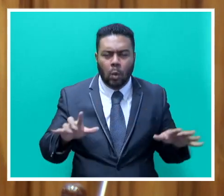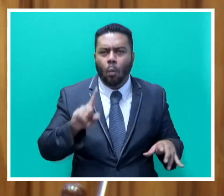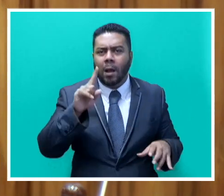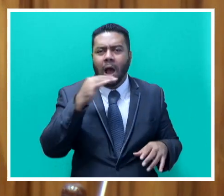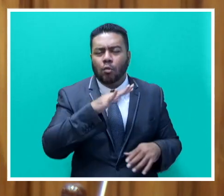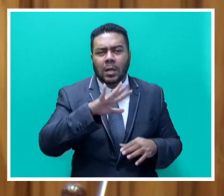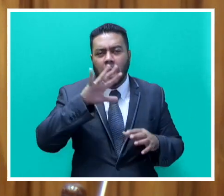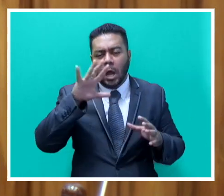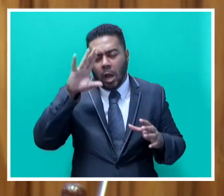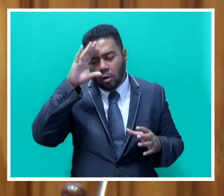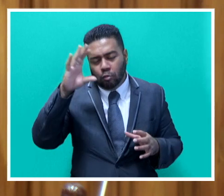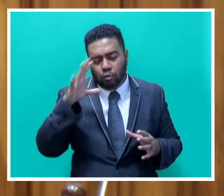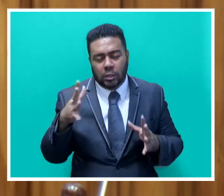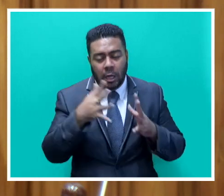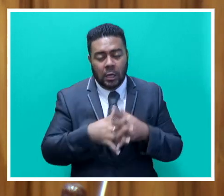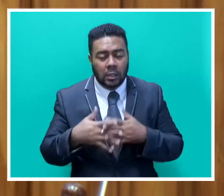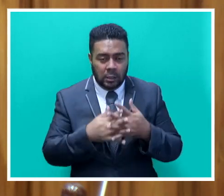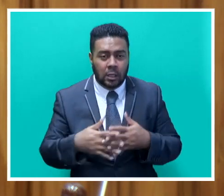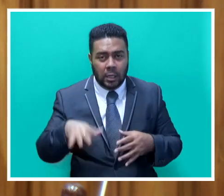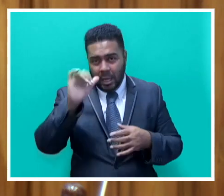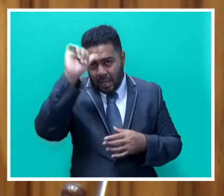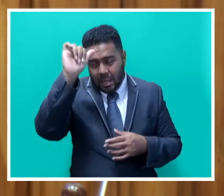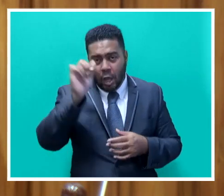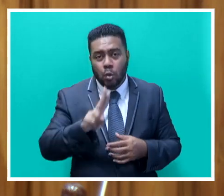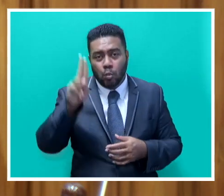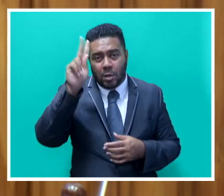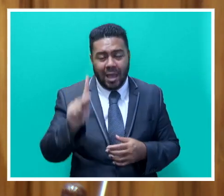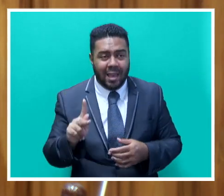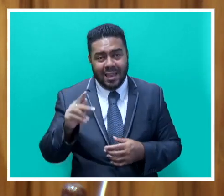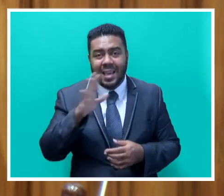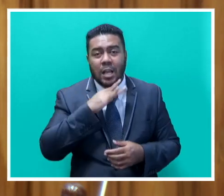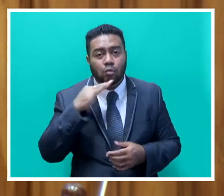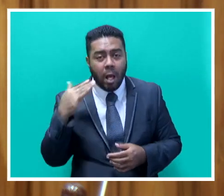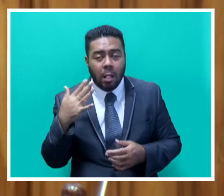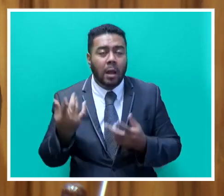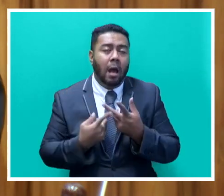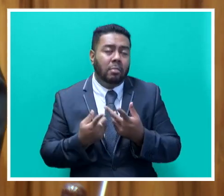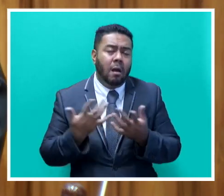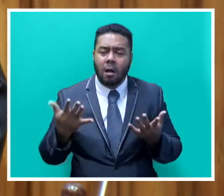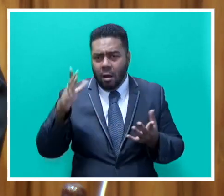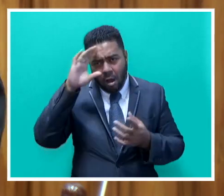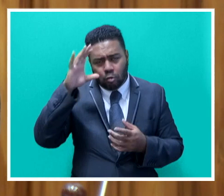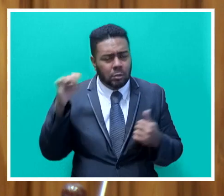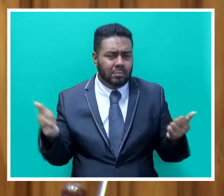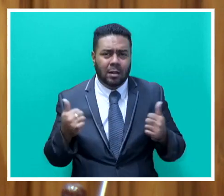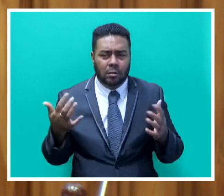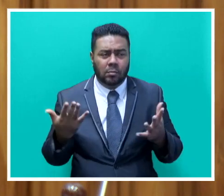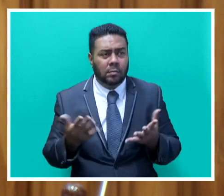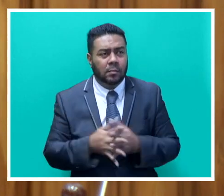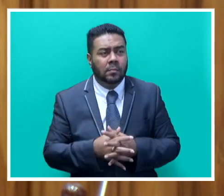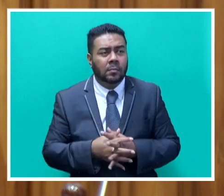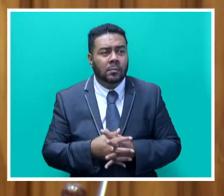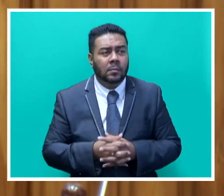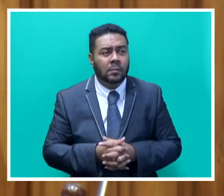world, including ours, United States, India, United Kingdom, and Israel. While the US has had 50% fully vaccinated